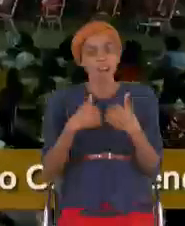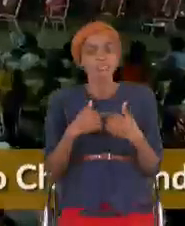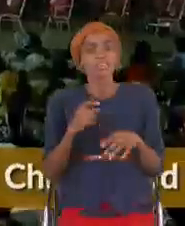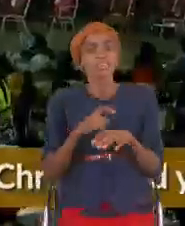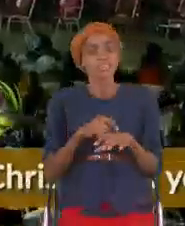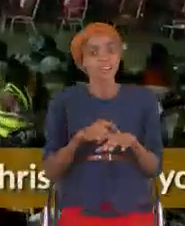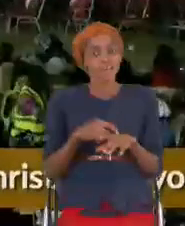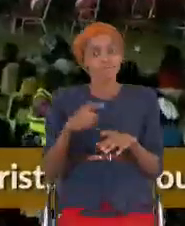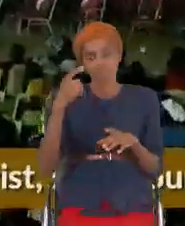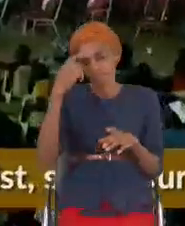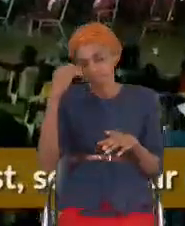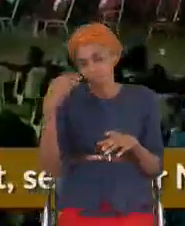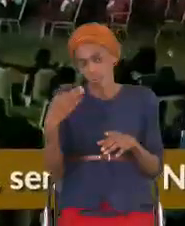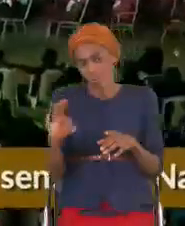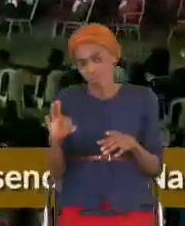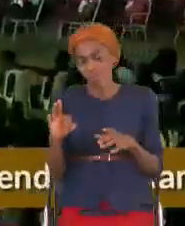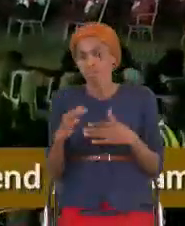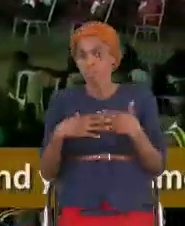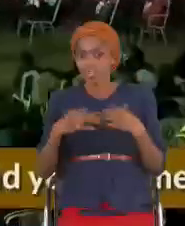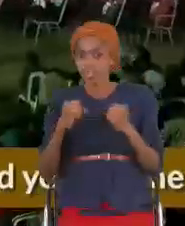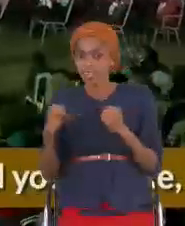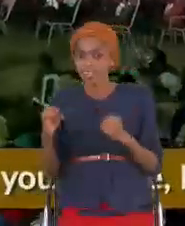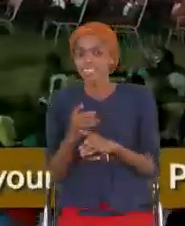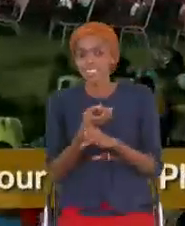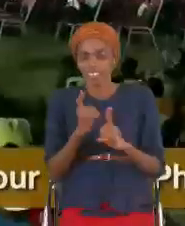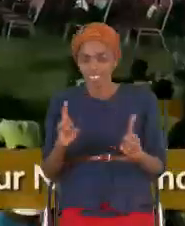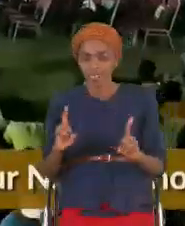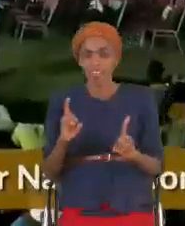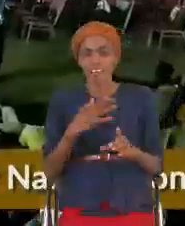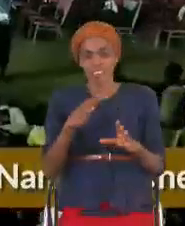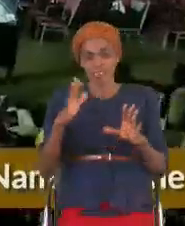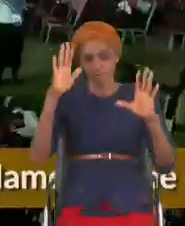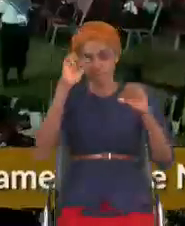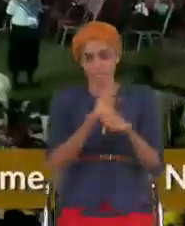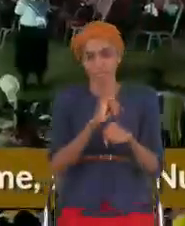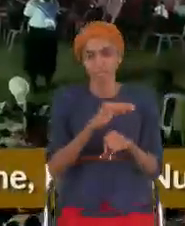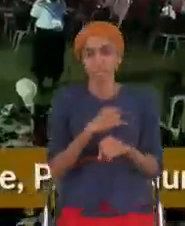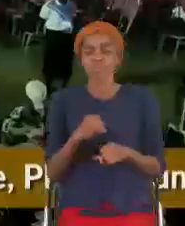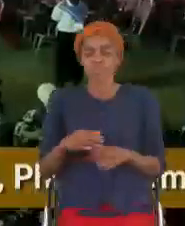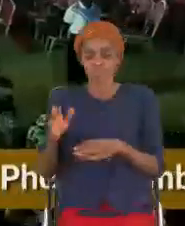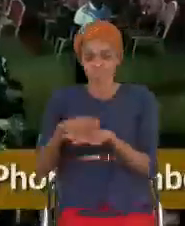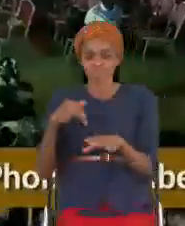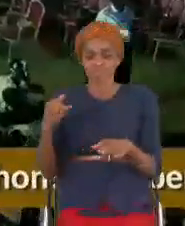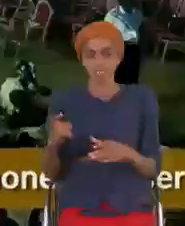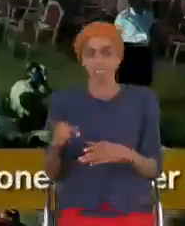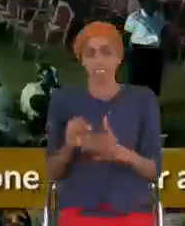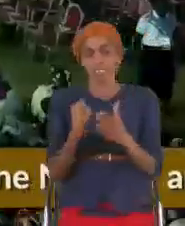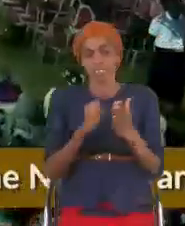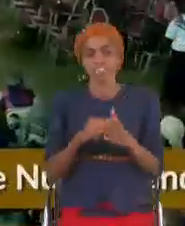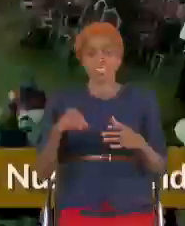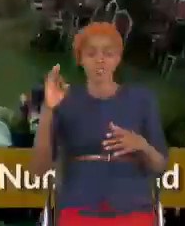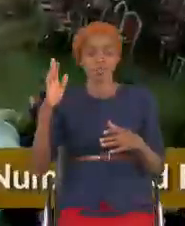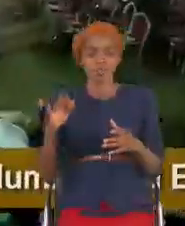of receiving your healing, your deliverance, your miracle. I call on our state pastor to help us with